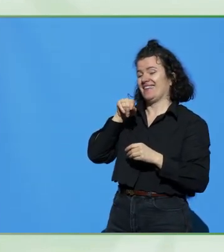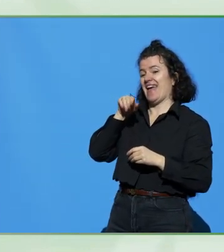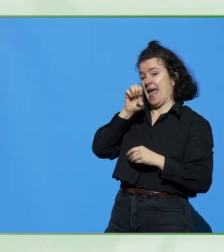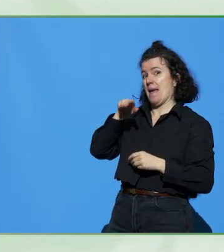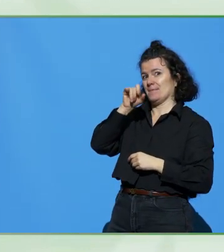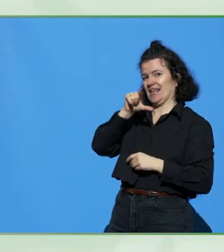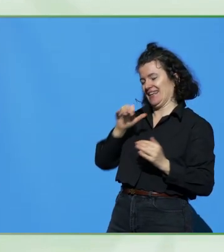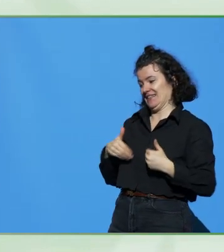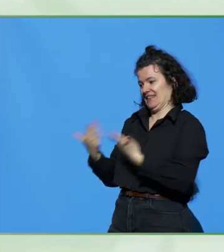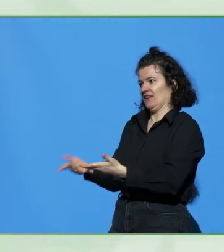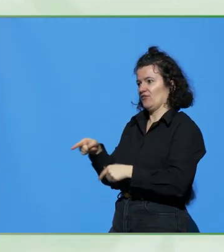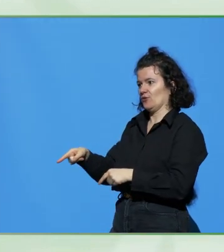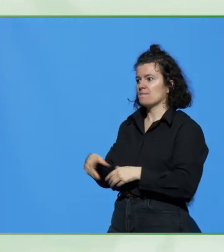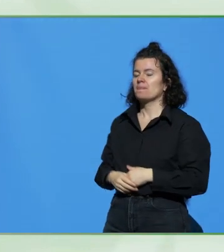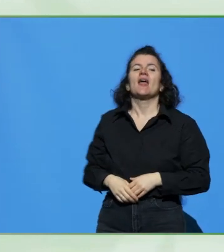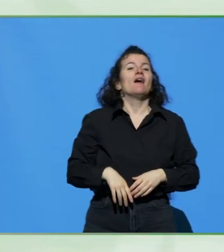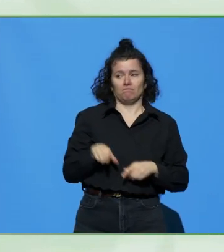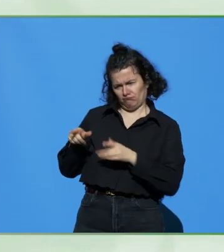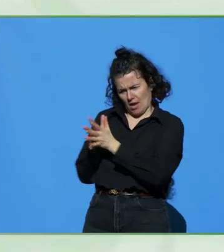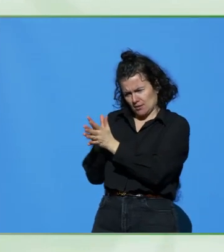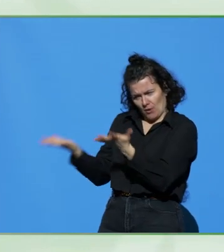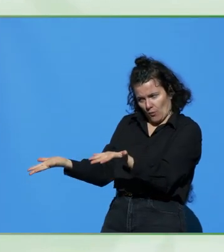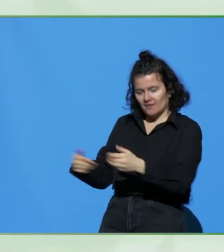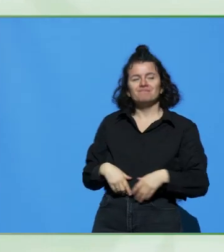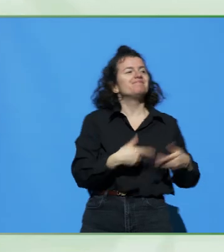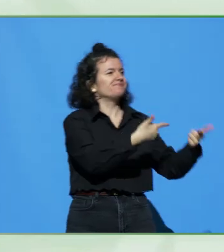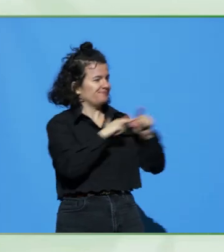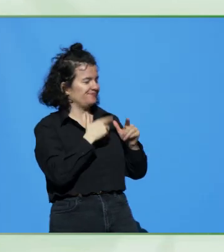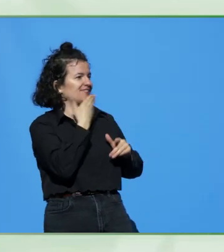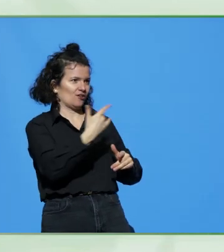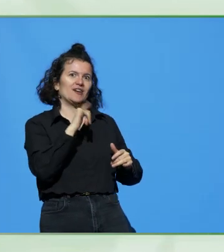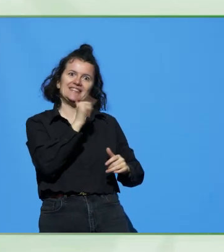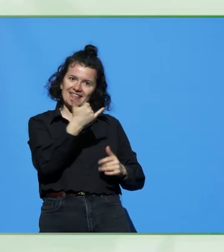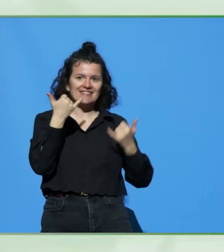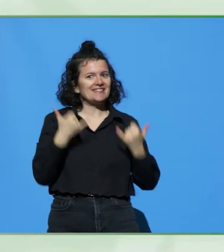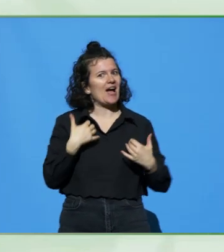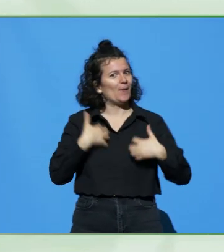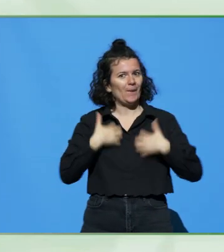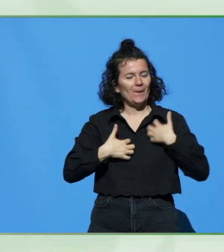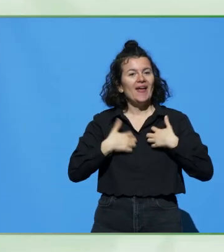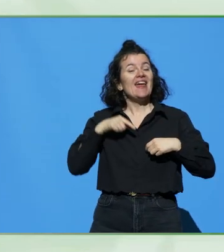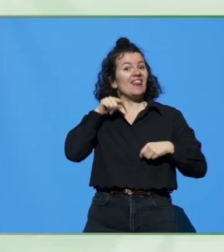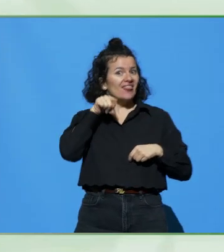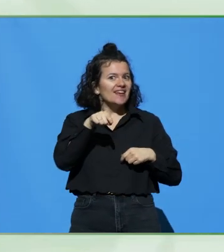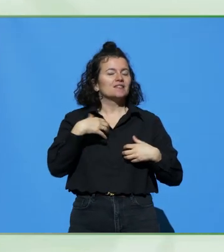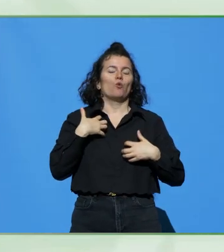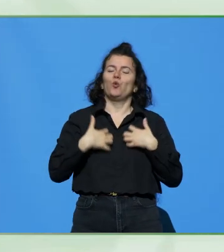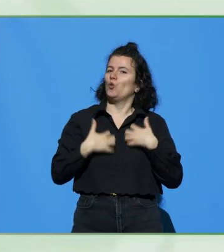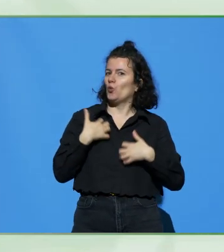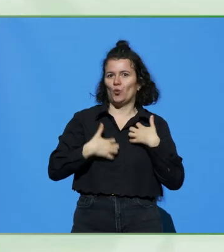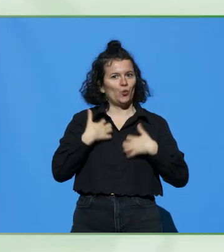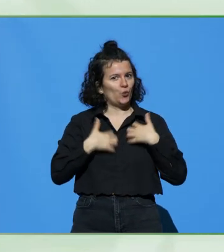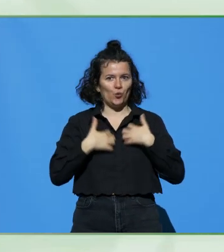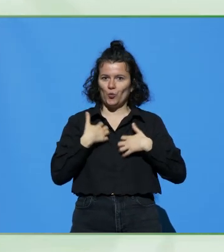much, Yeti. So for this session, I am just particularly excited to be able to introduce this next session. So